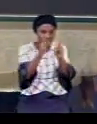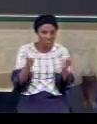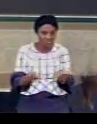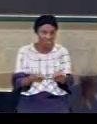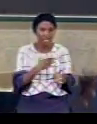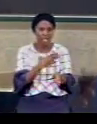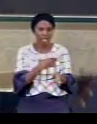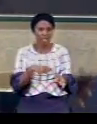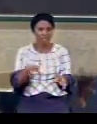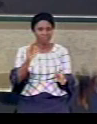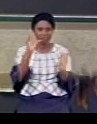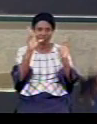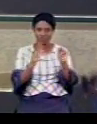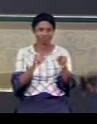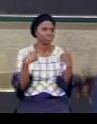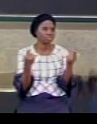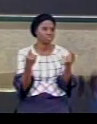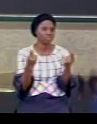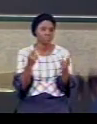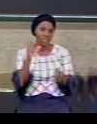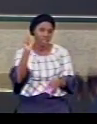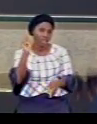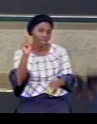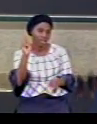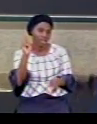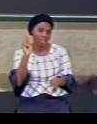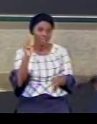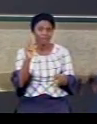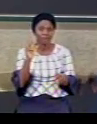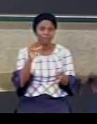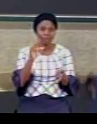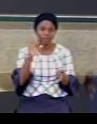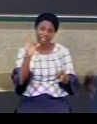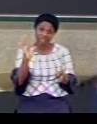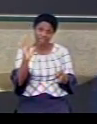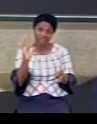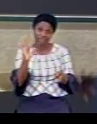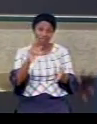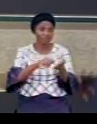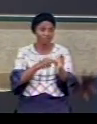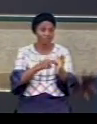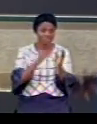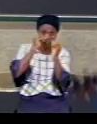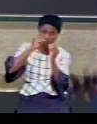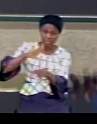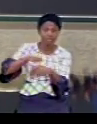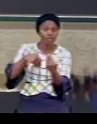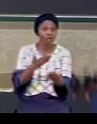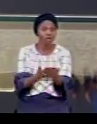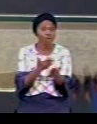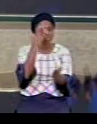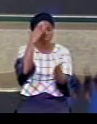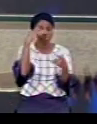iniquity. F, forsake all known sins.